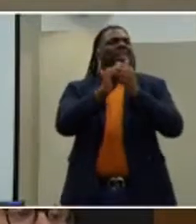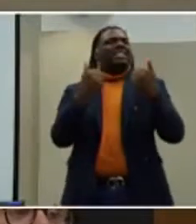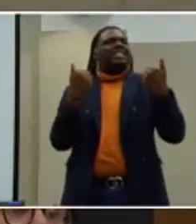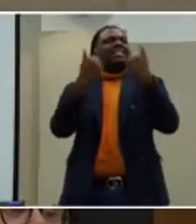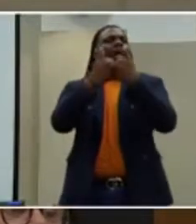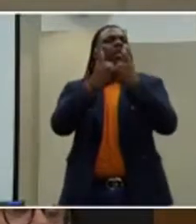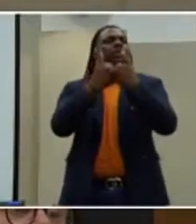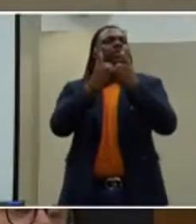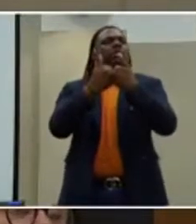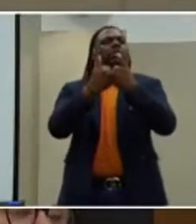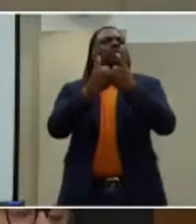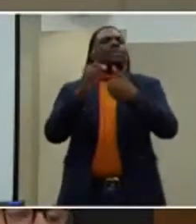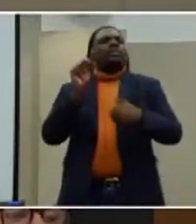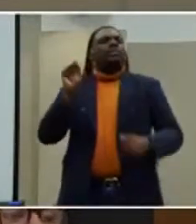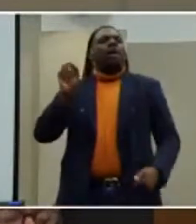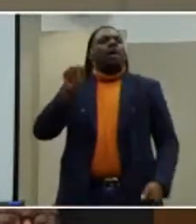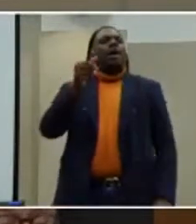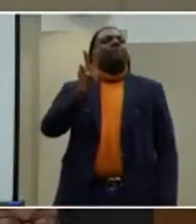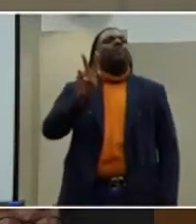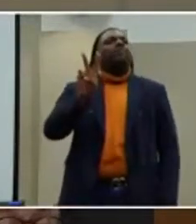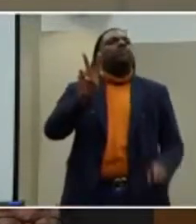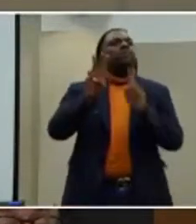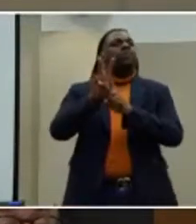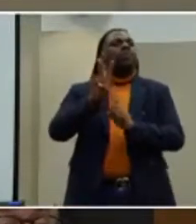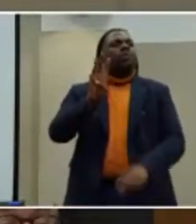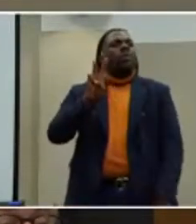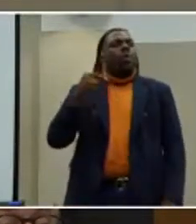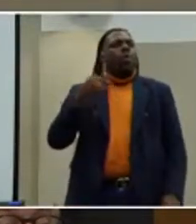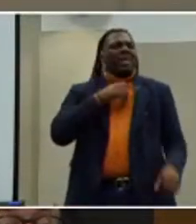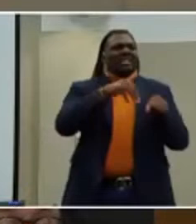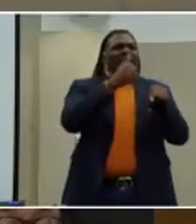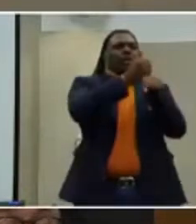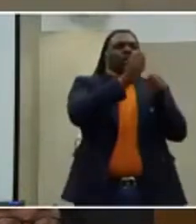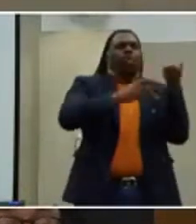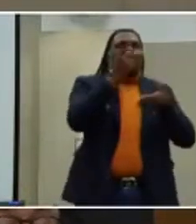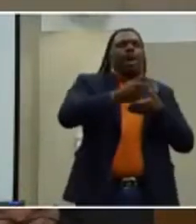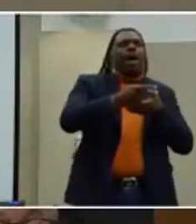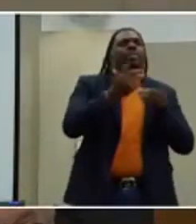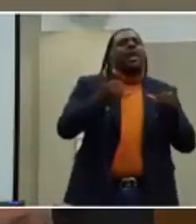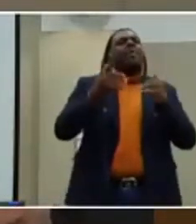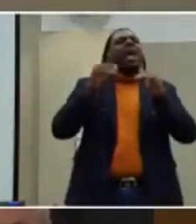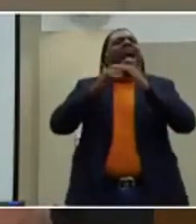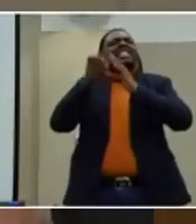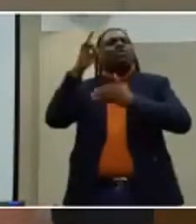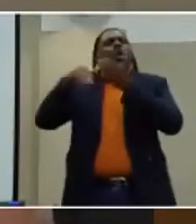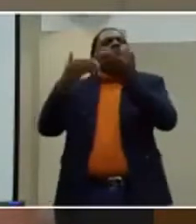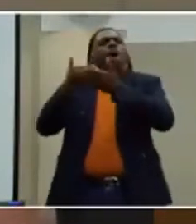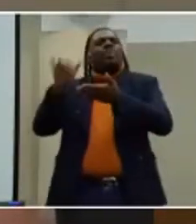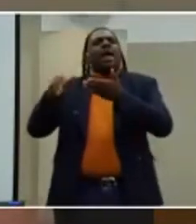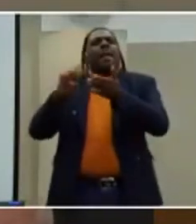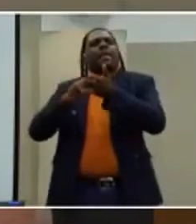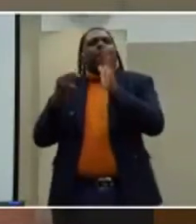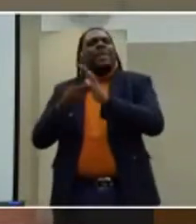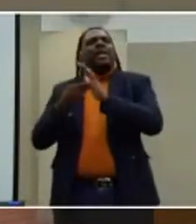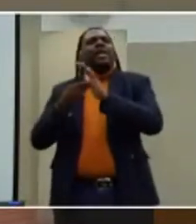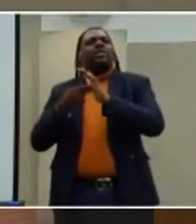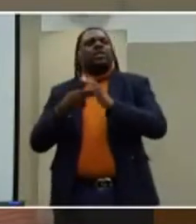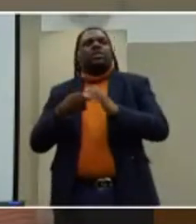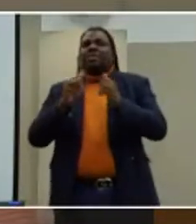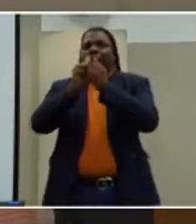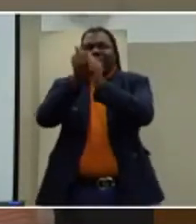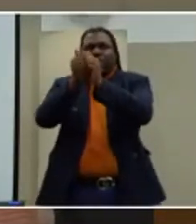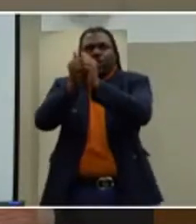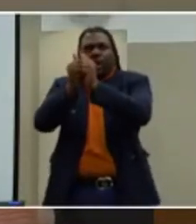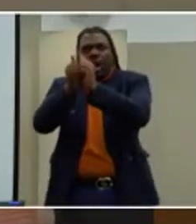challenge.gov to launch a program called Access for All, which is universal and accessible design